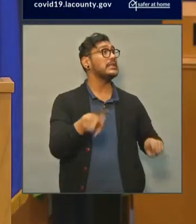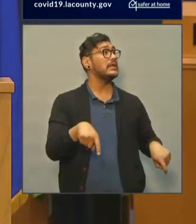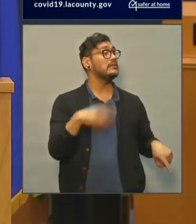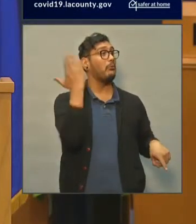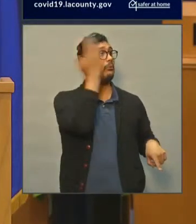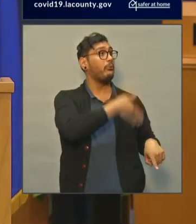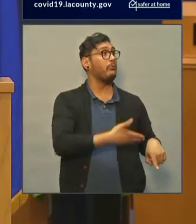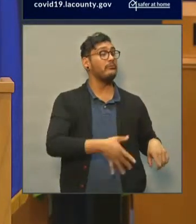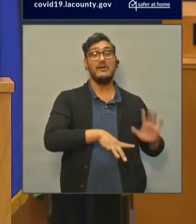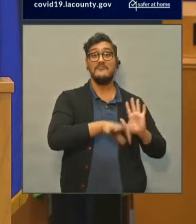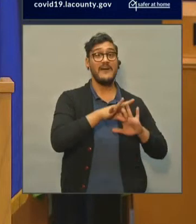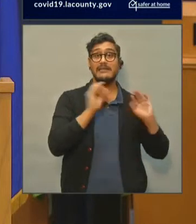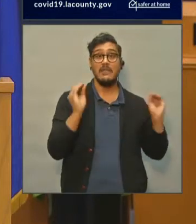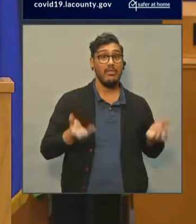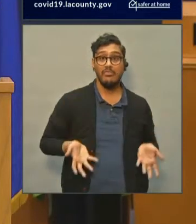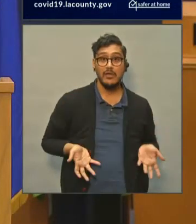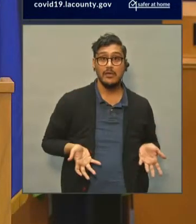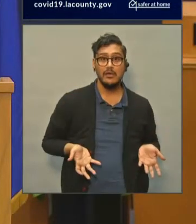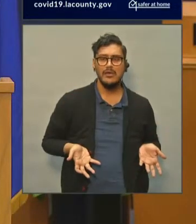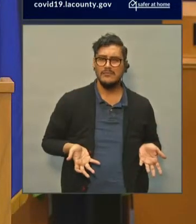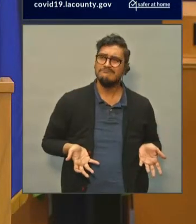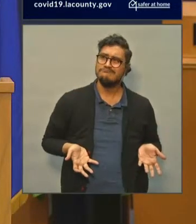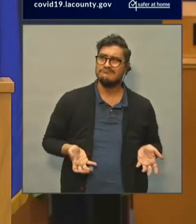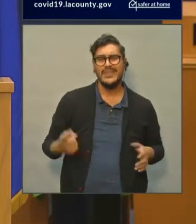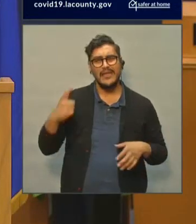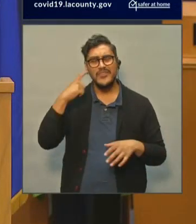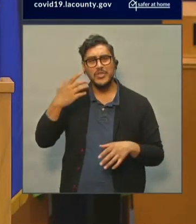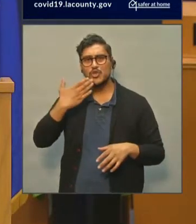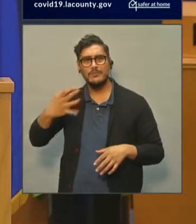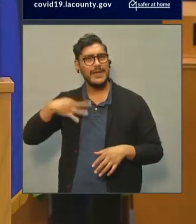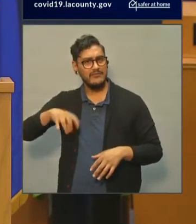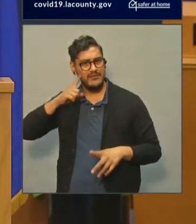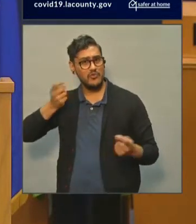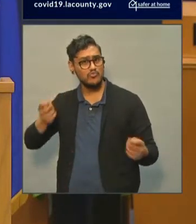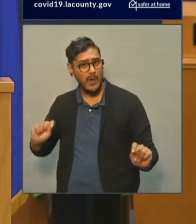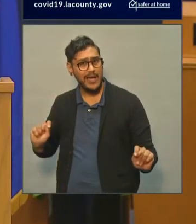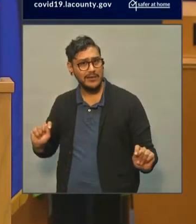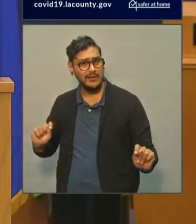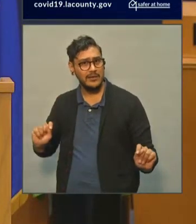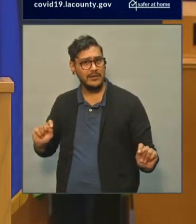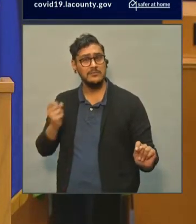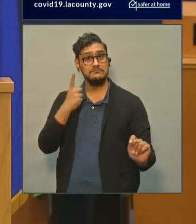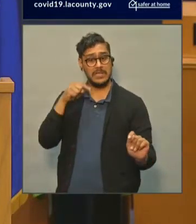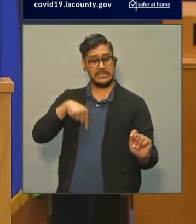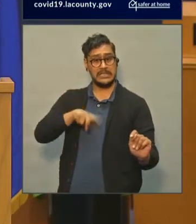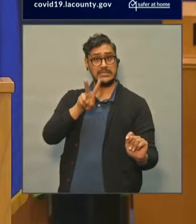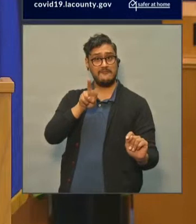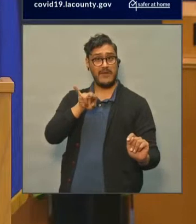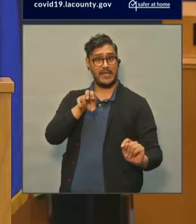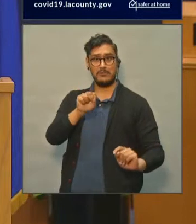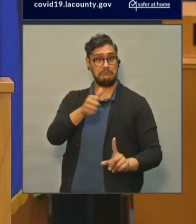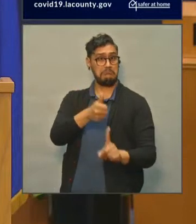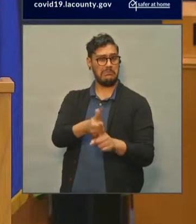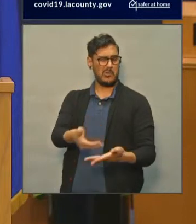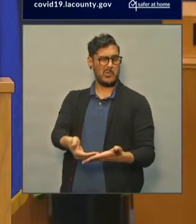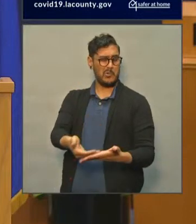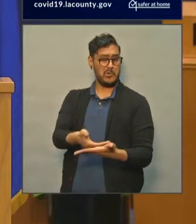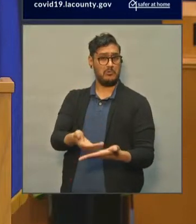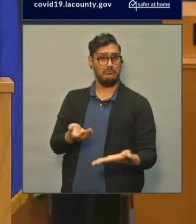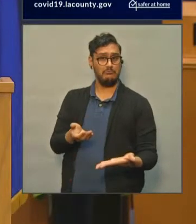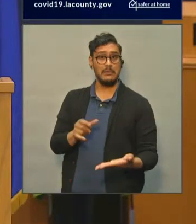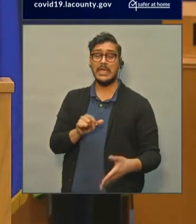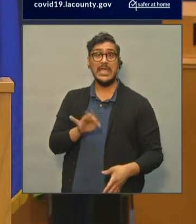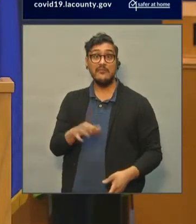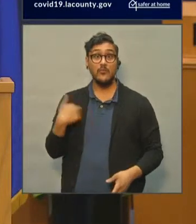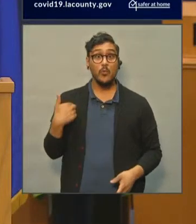we'll benefit from trying this strategy. This is a new virus. If we think that's not working, we will go